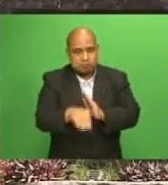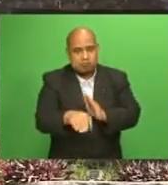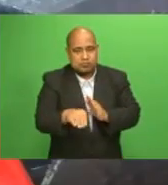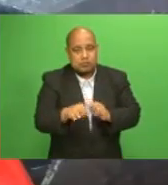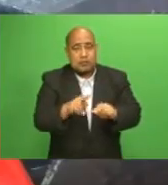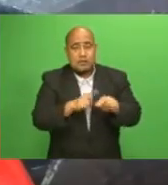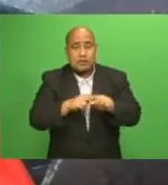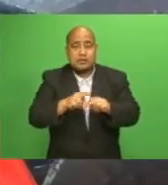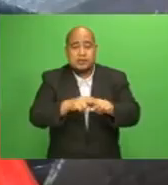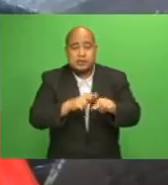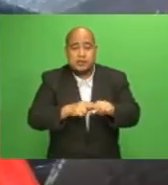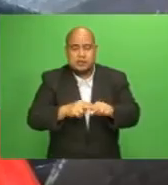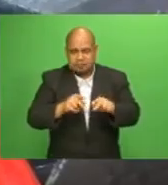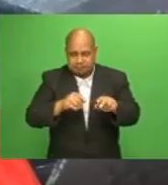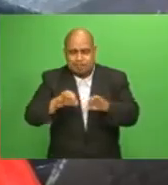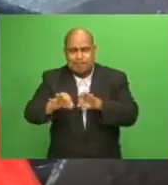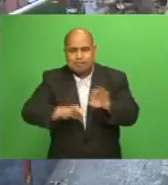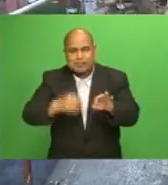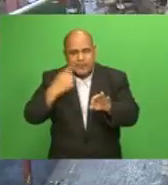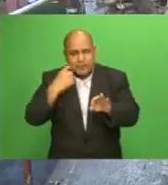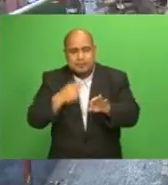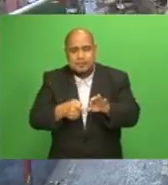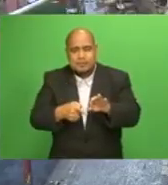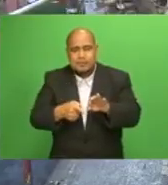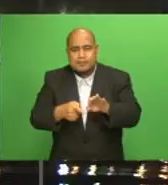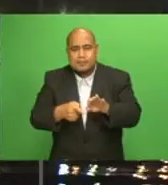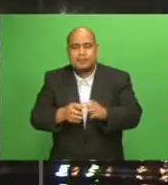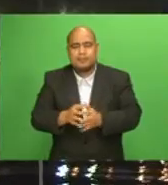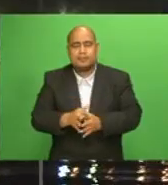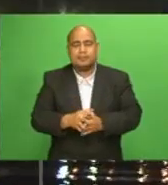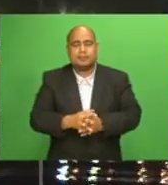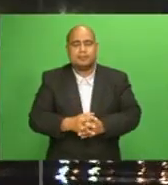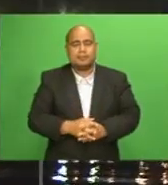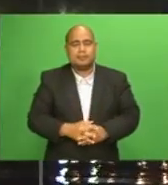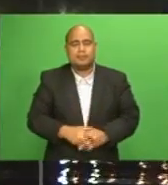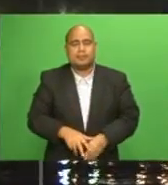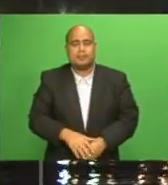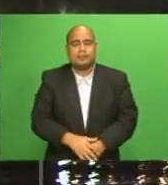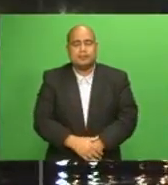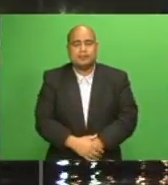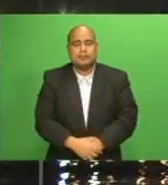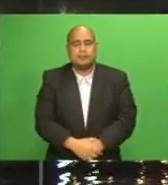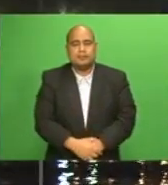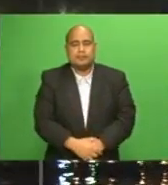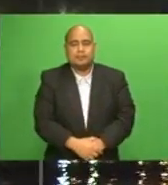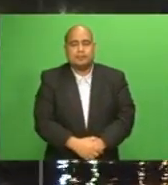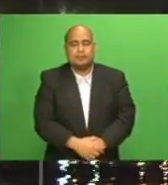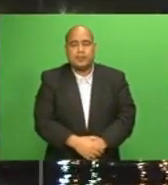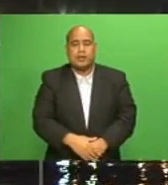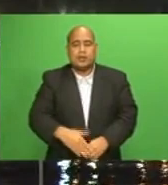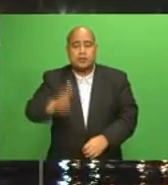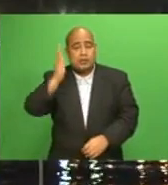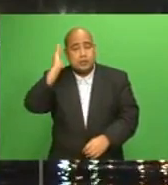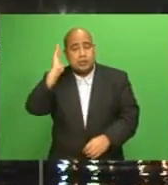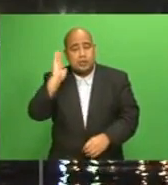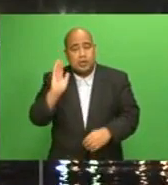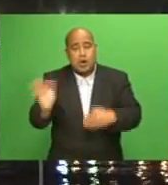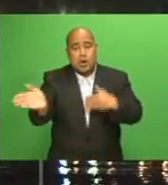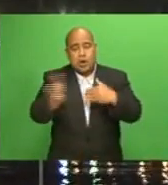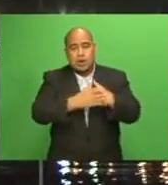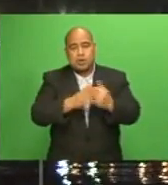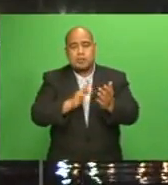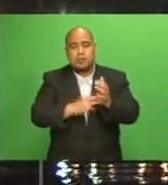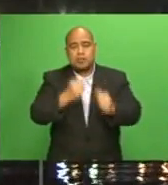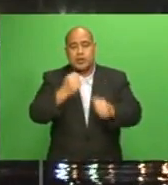comprehensive plan. Kritika Kumar, FBC News. Since schools closed down in March due to the COVID-19